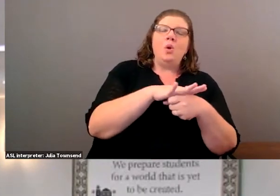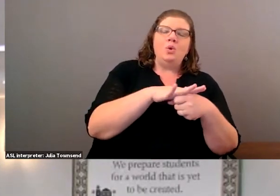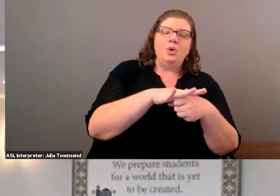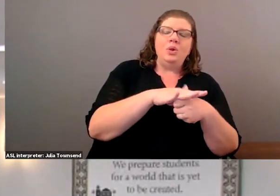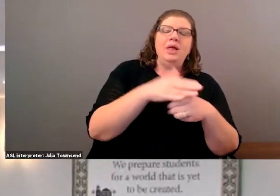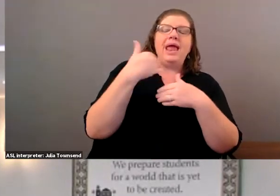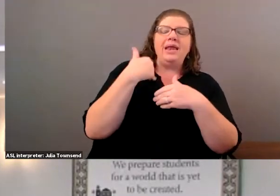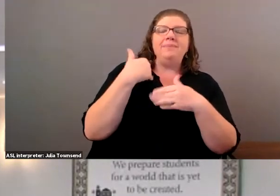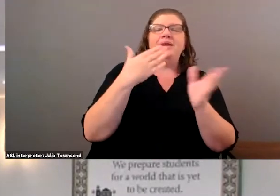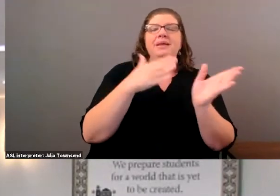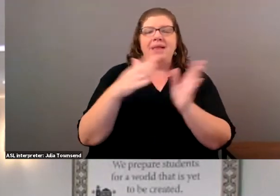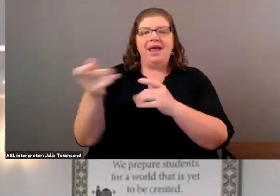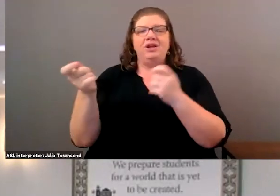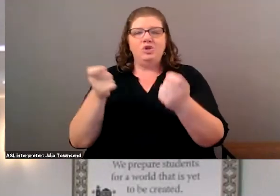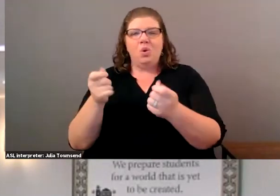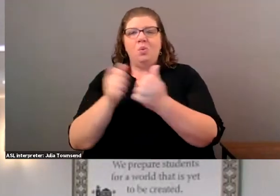So,